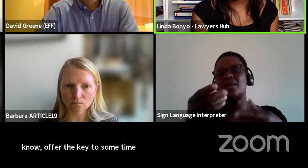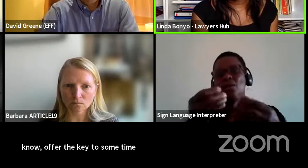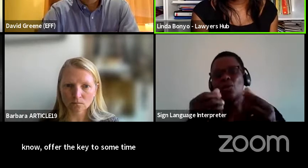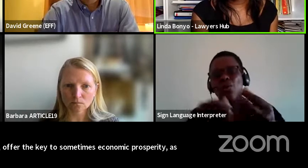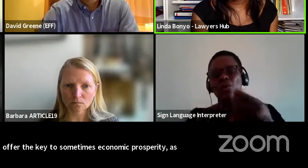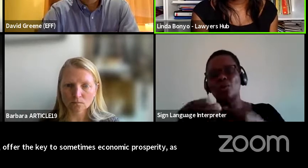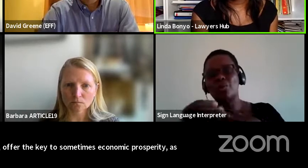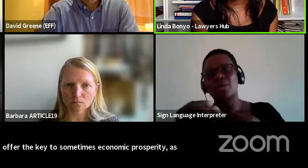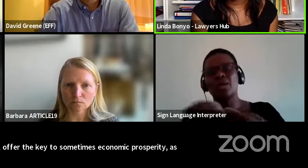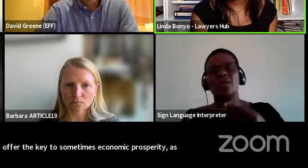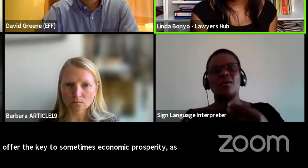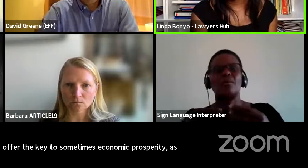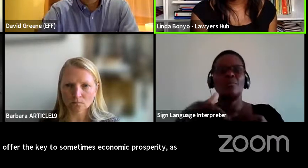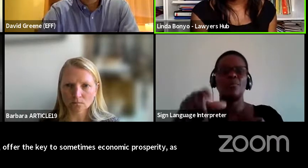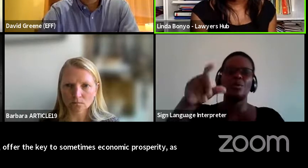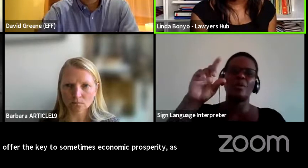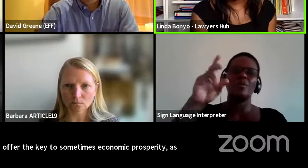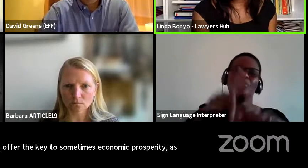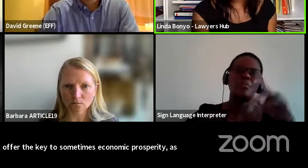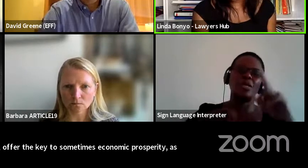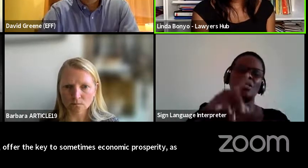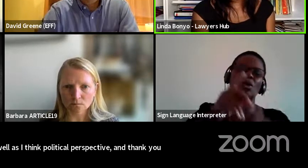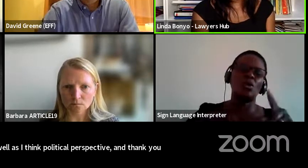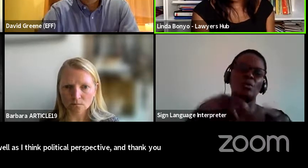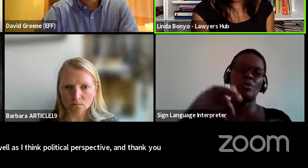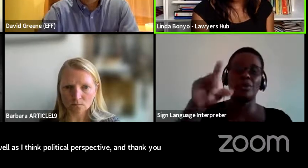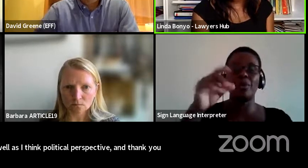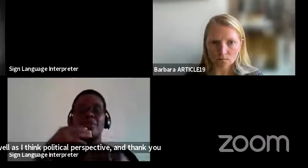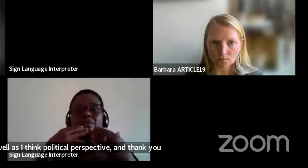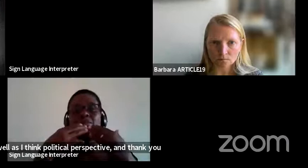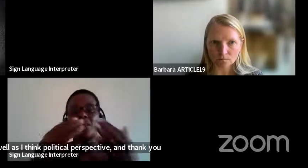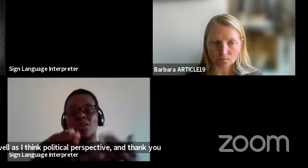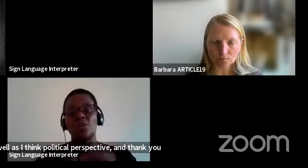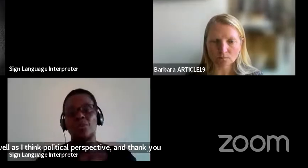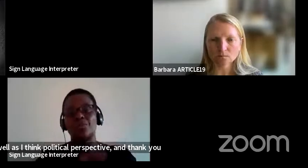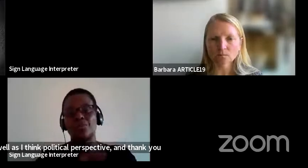well as I think political prosperity. Thank you very much, David, and back to you.